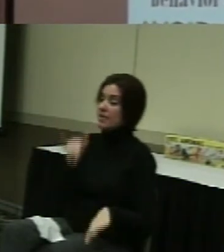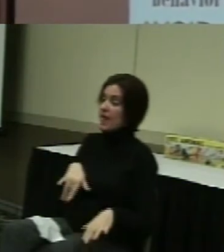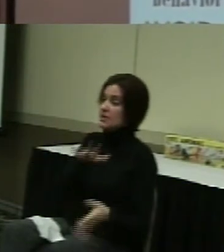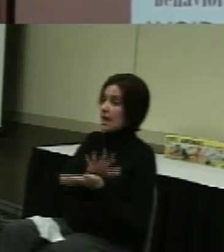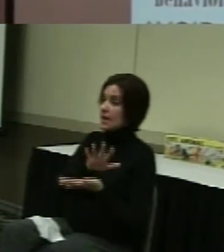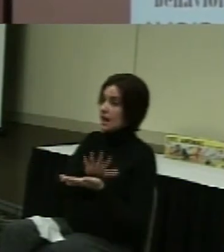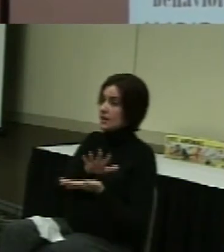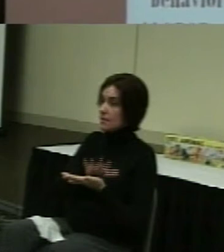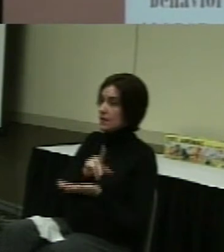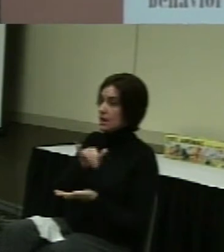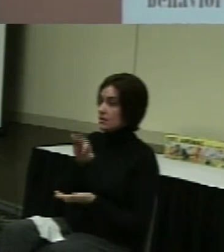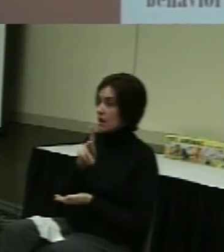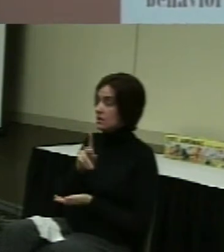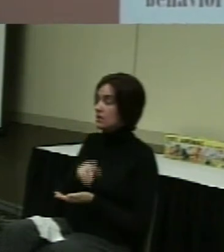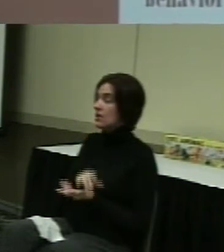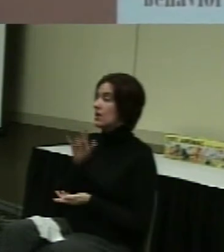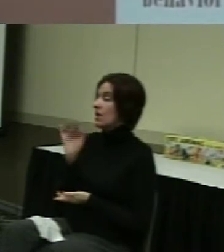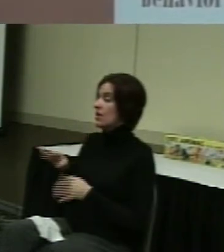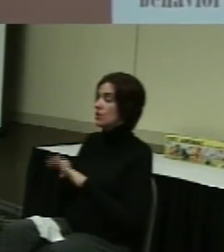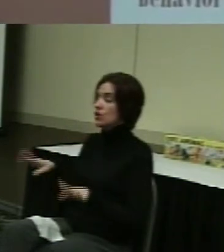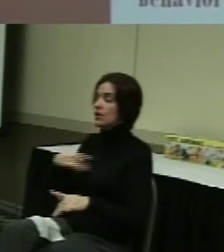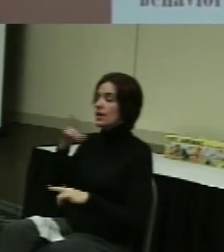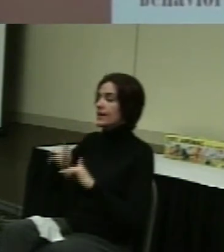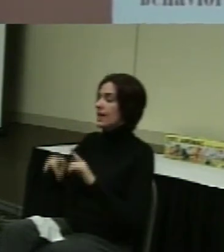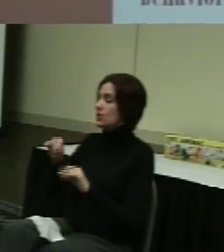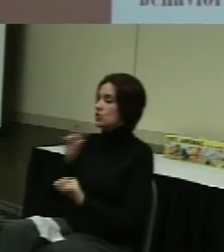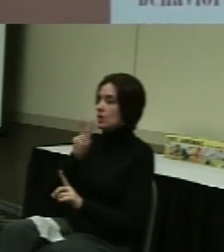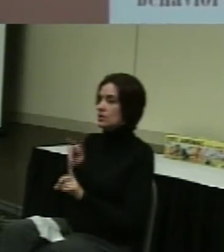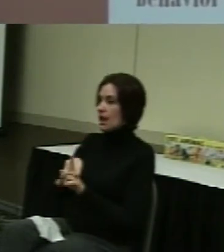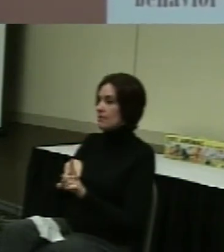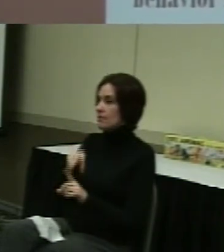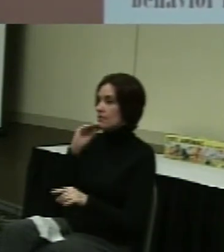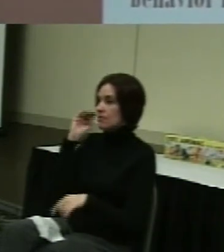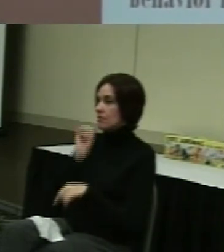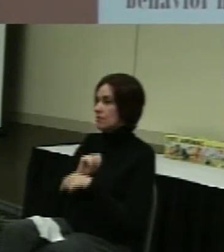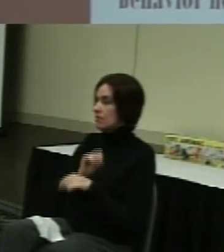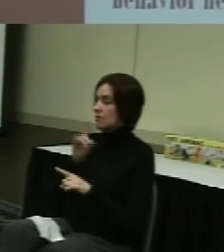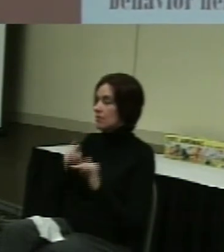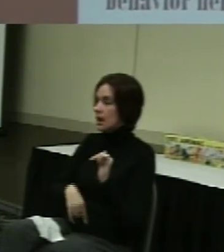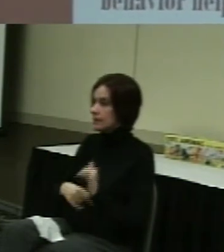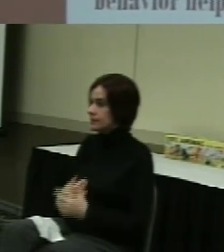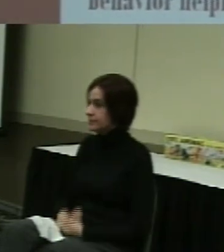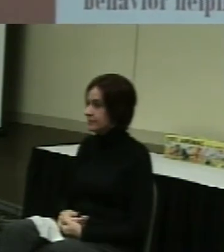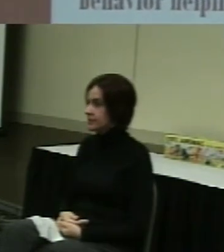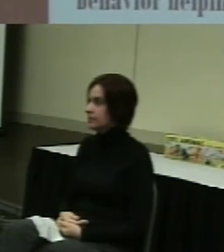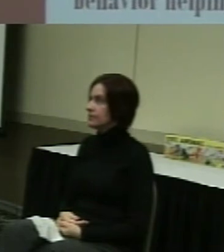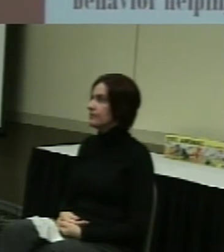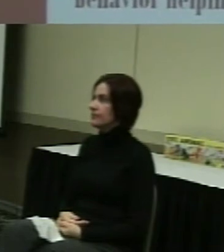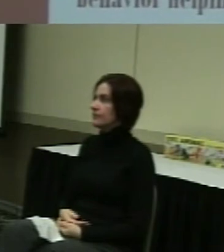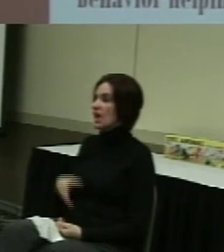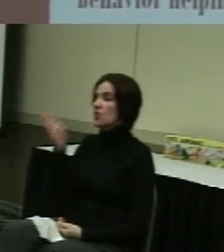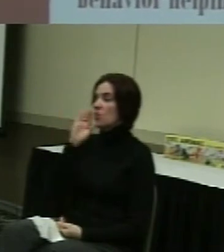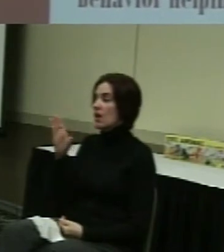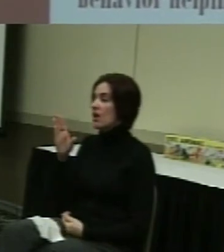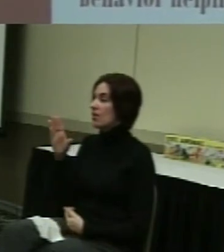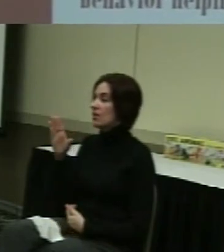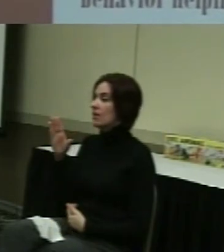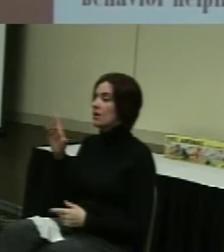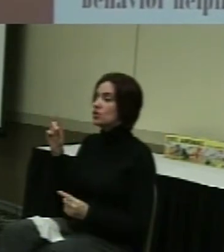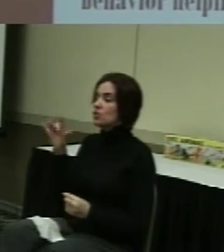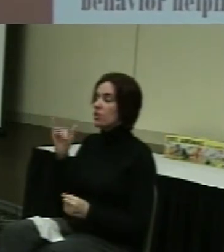task idea. This child is not able to do the assignment. And will do this kind of behavior because,